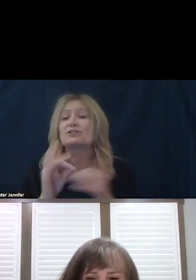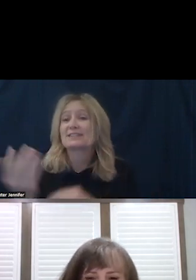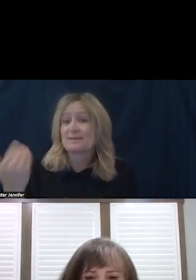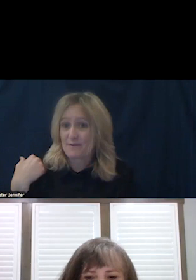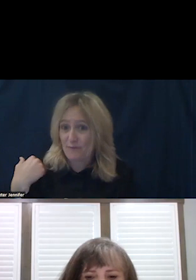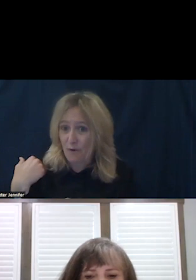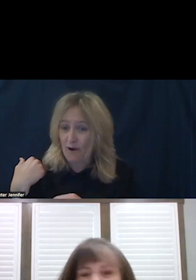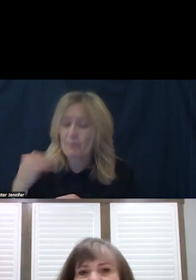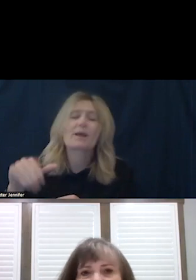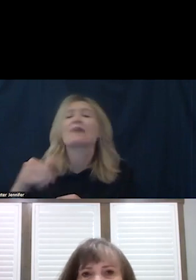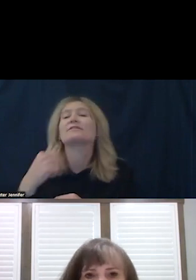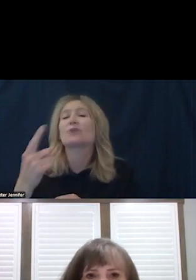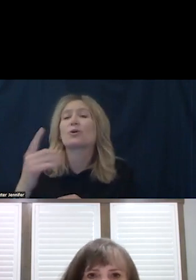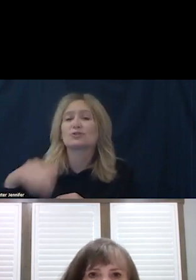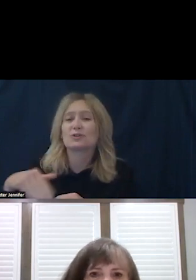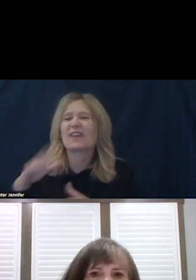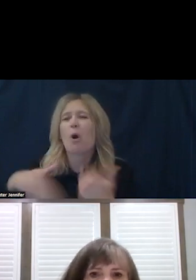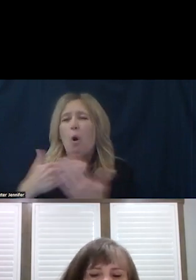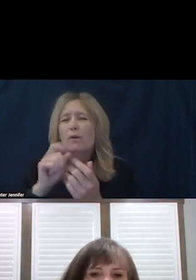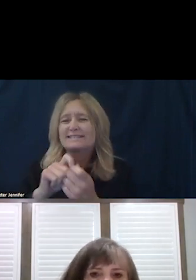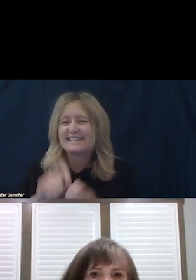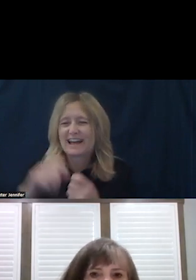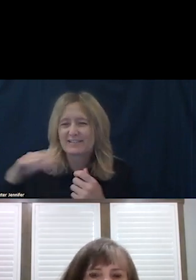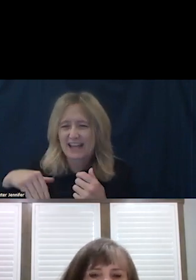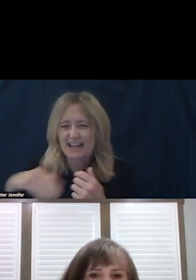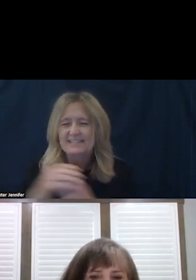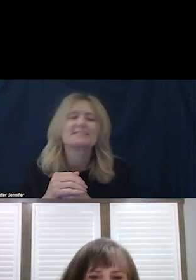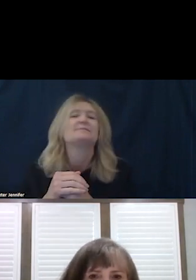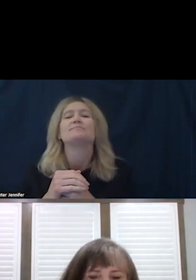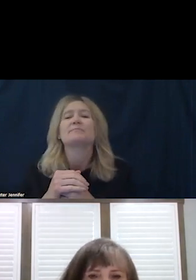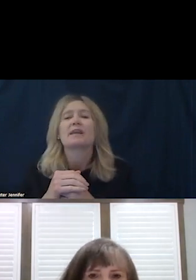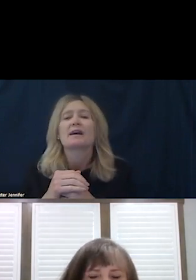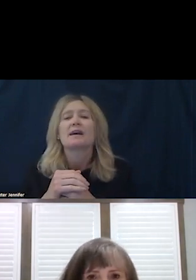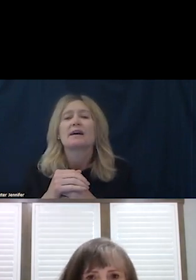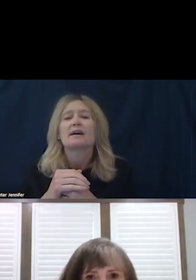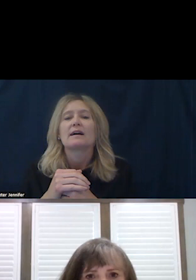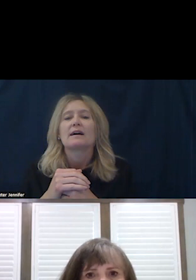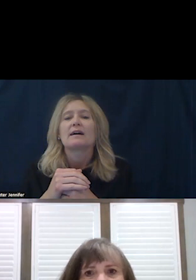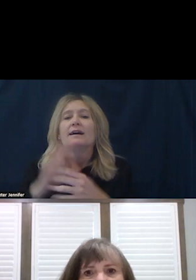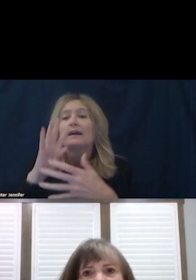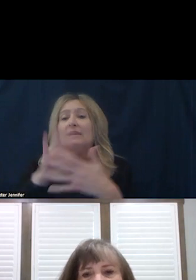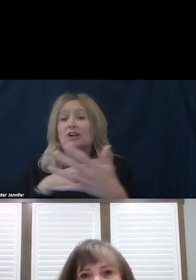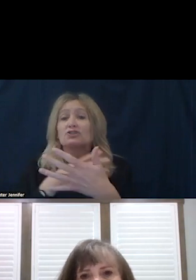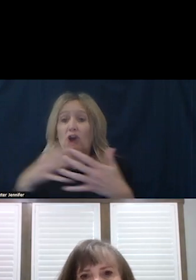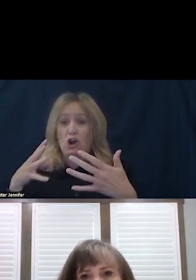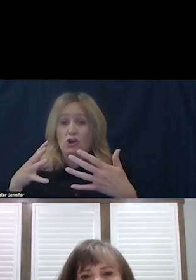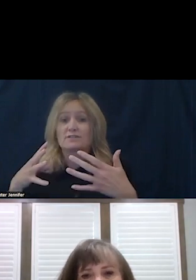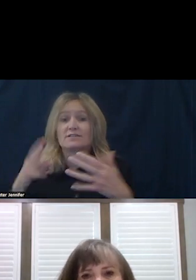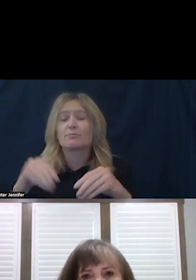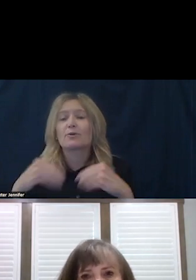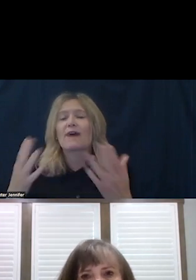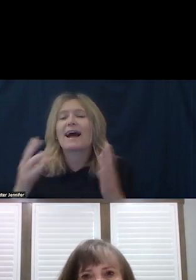we hadn't told you about the detail of it. It's a chart, basically, that provides